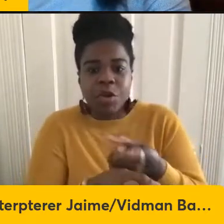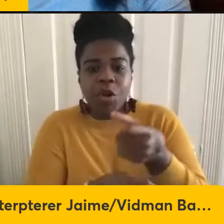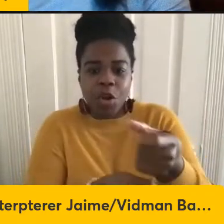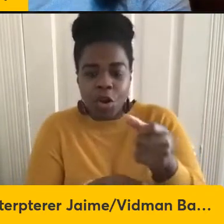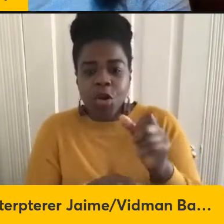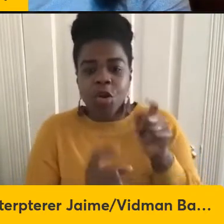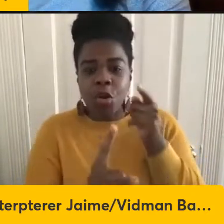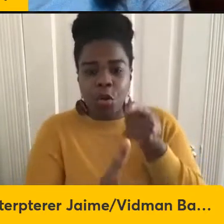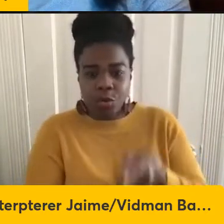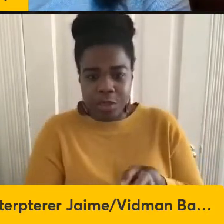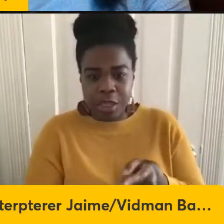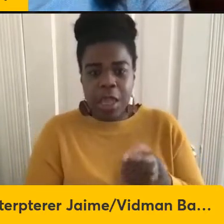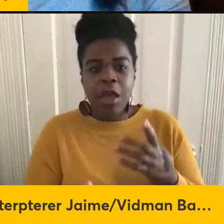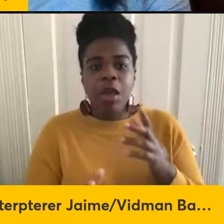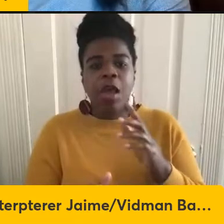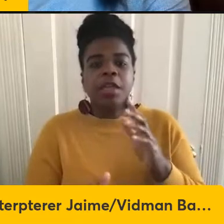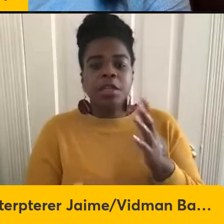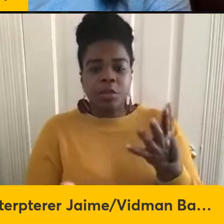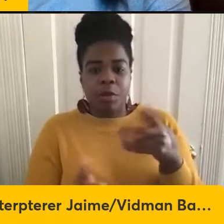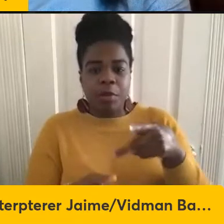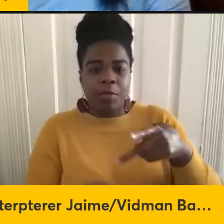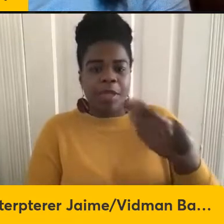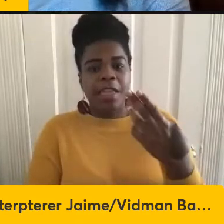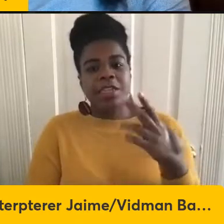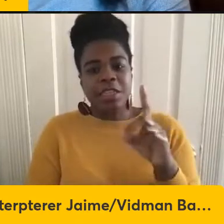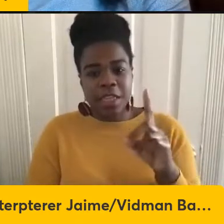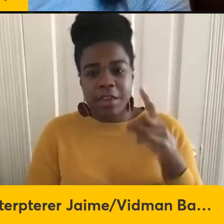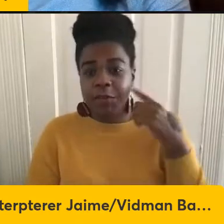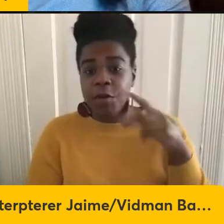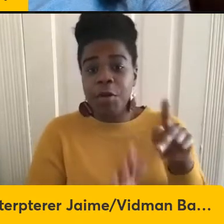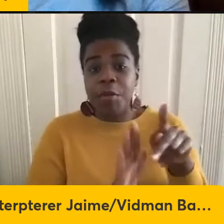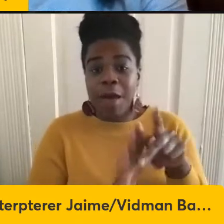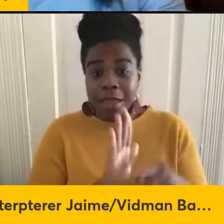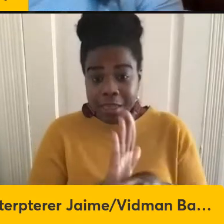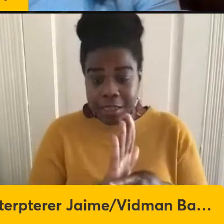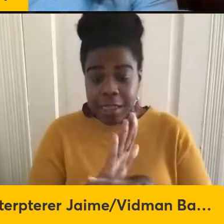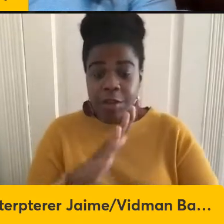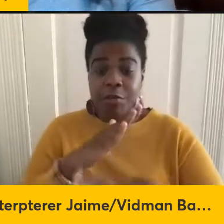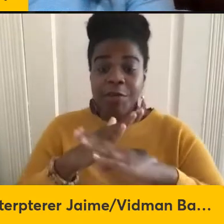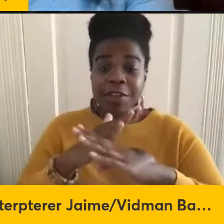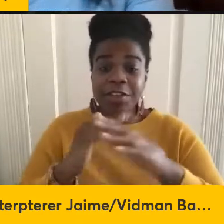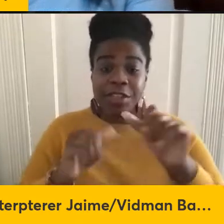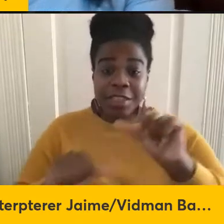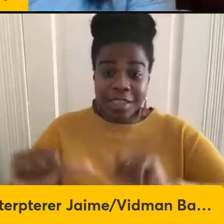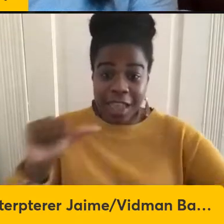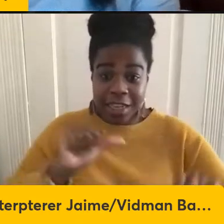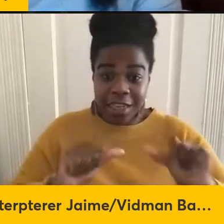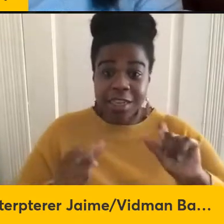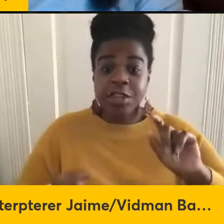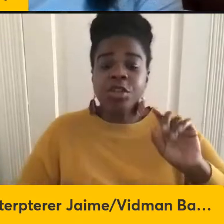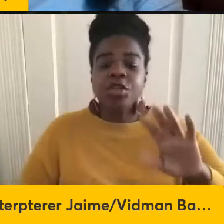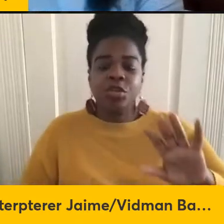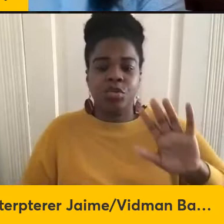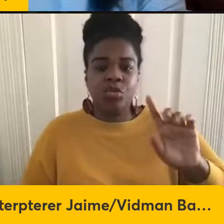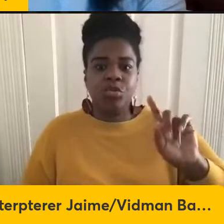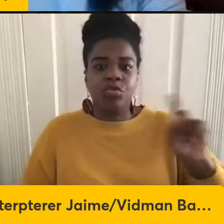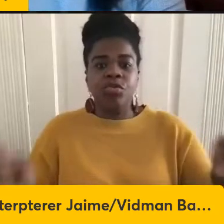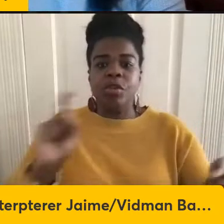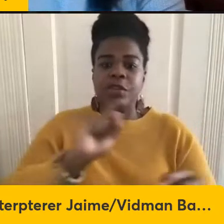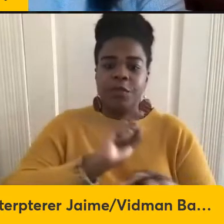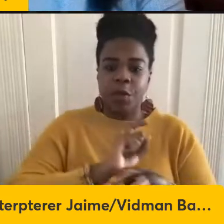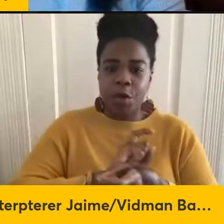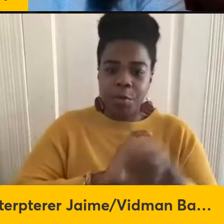to obtain a PhD in health policy or prevention science in order to transform the mental health field